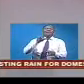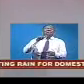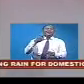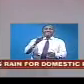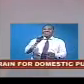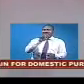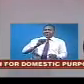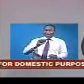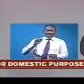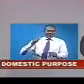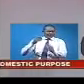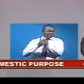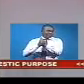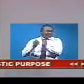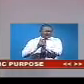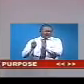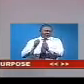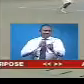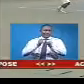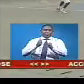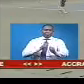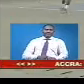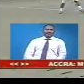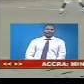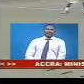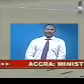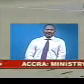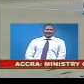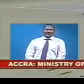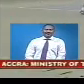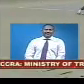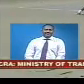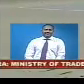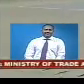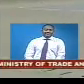GTA Masters Men's Open competition.